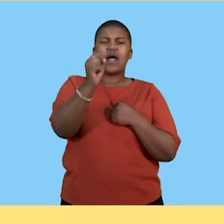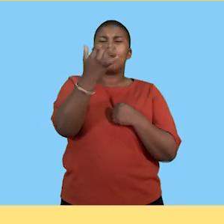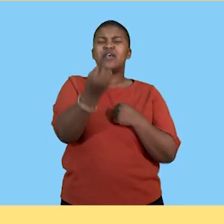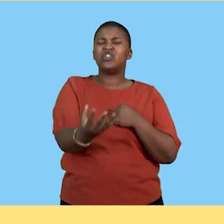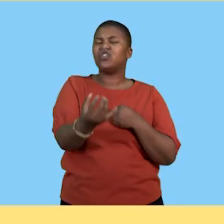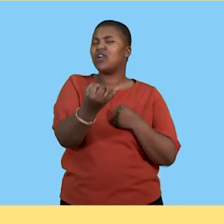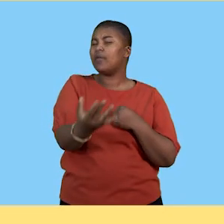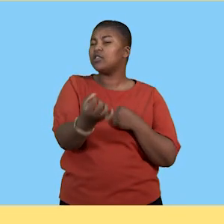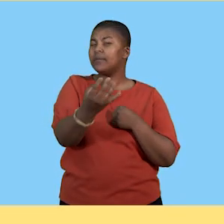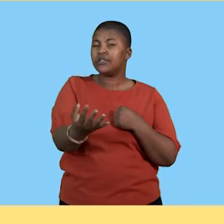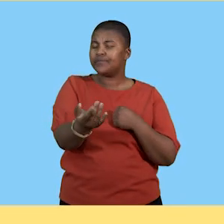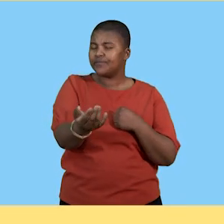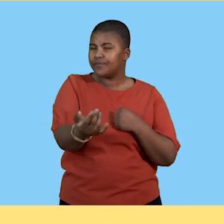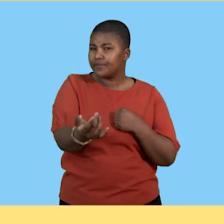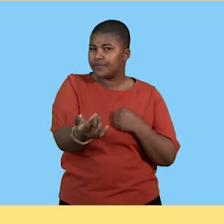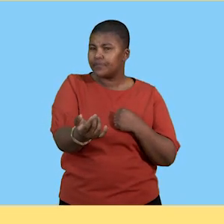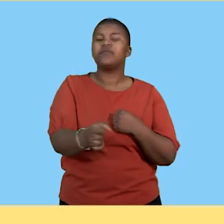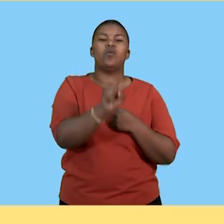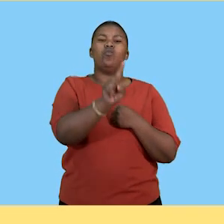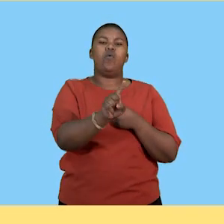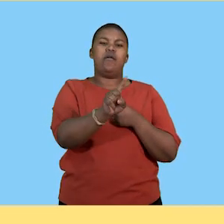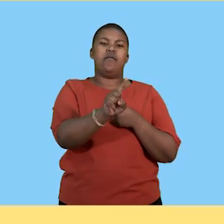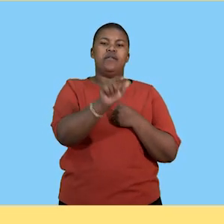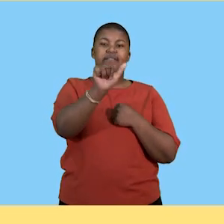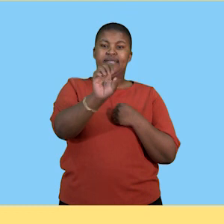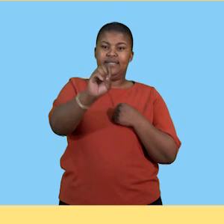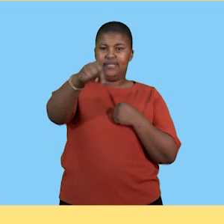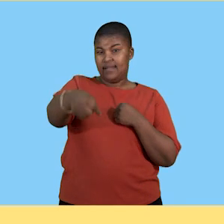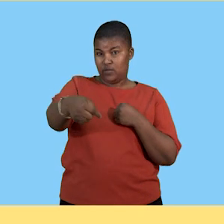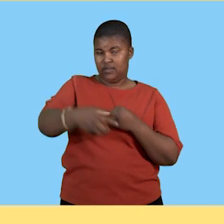vehicle has a cost price of